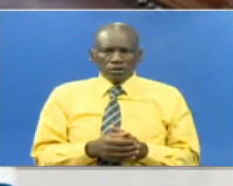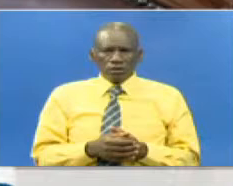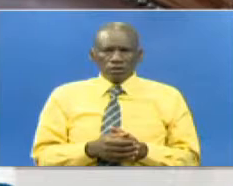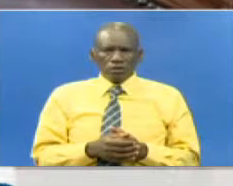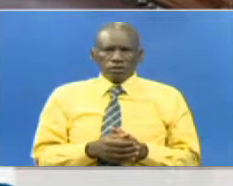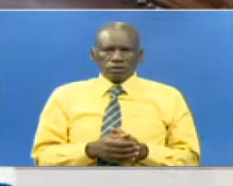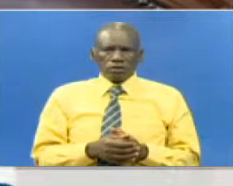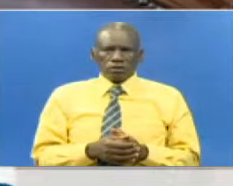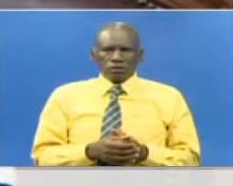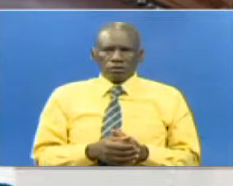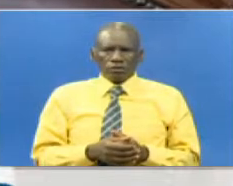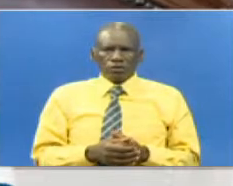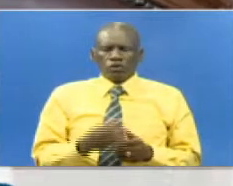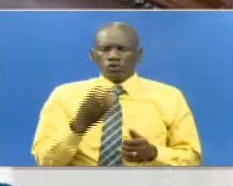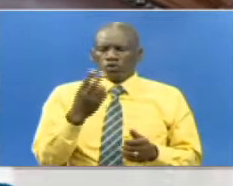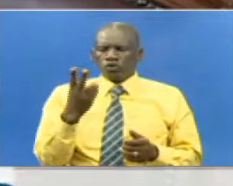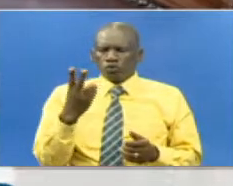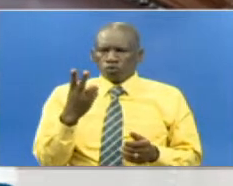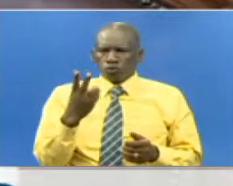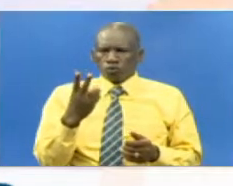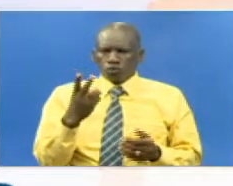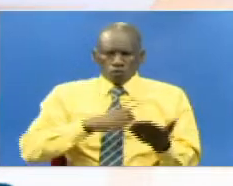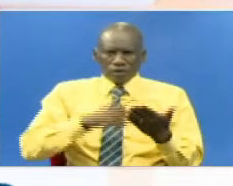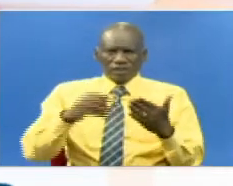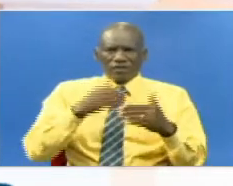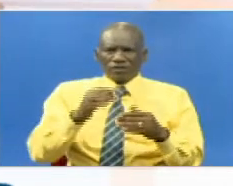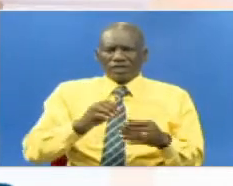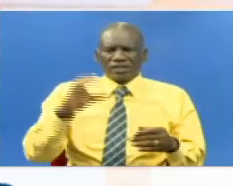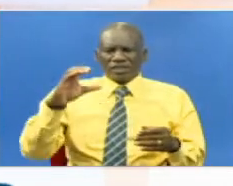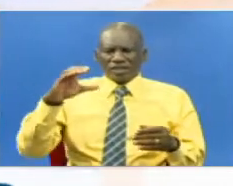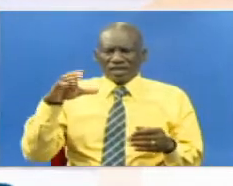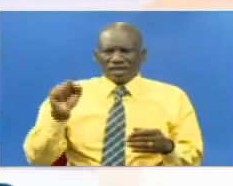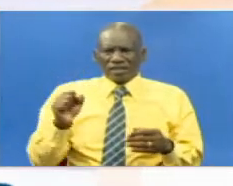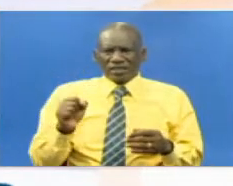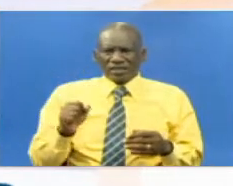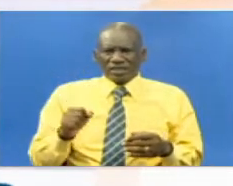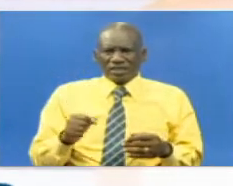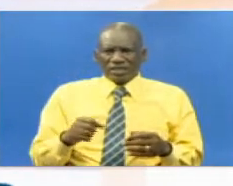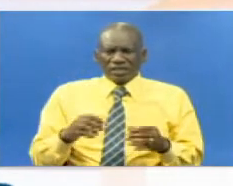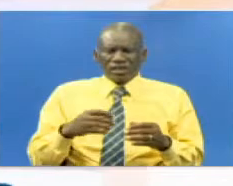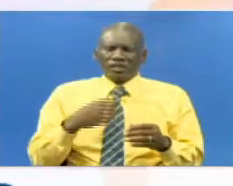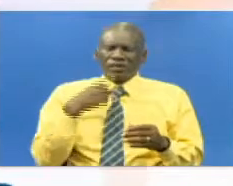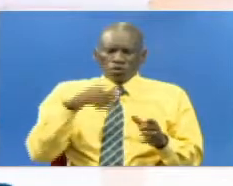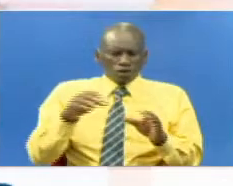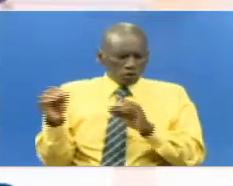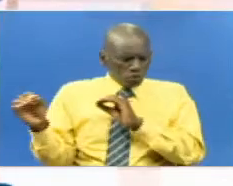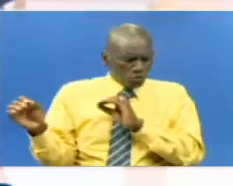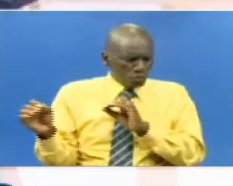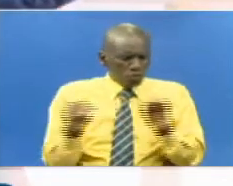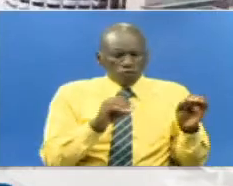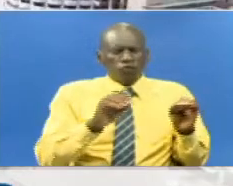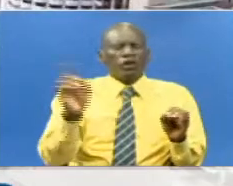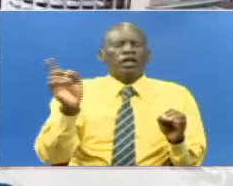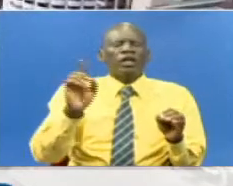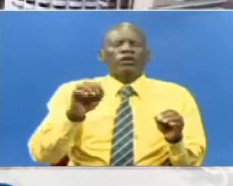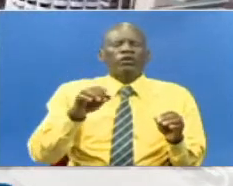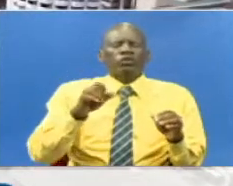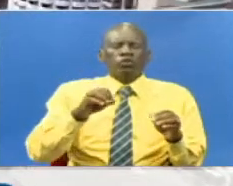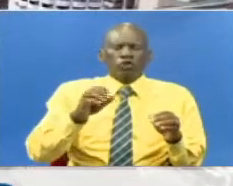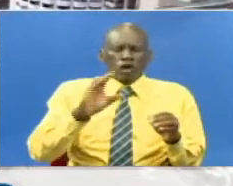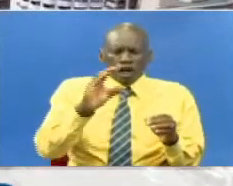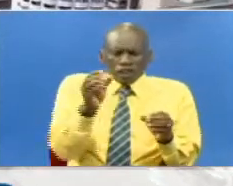A fortnight after the Treasury Cabinet Secretary gazetted full transition to cashless payments by the national government and